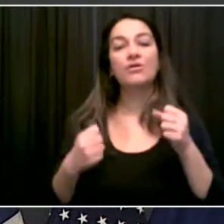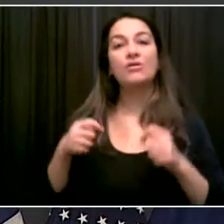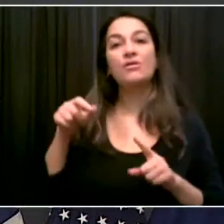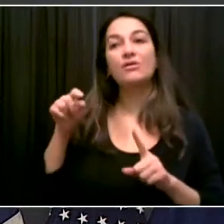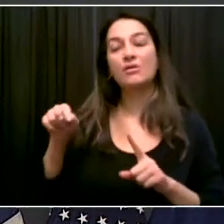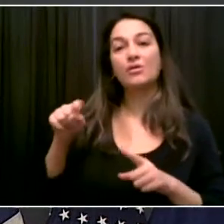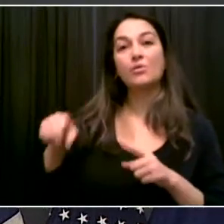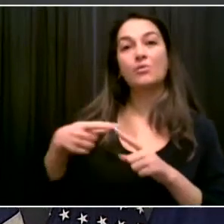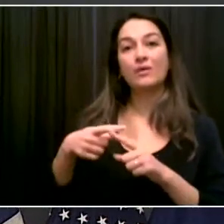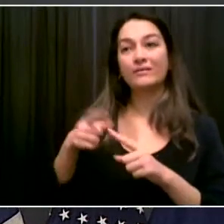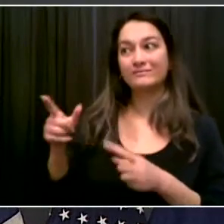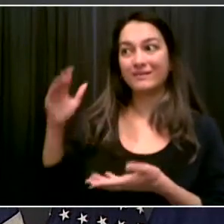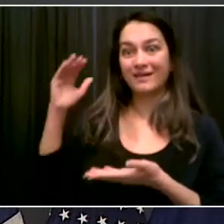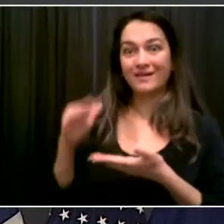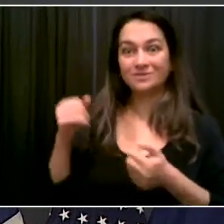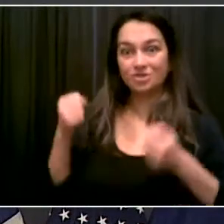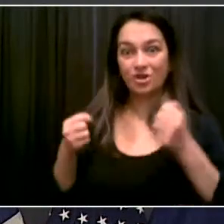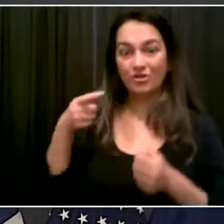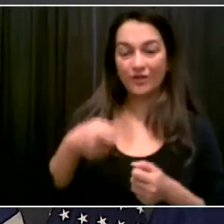Steve.